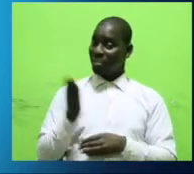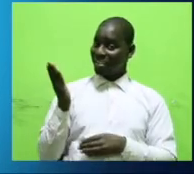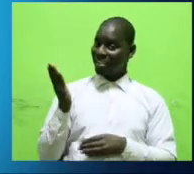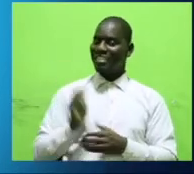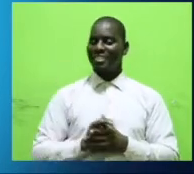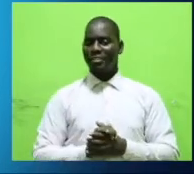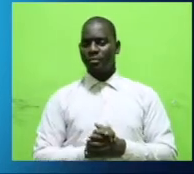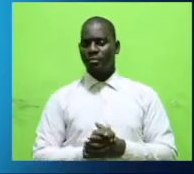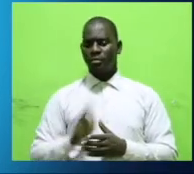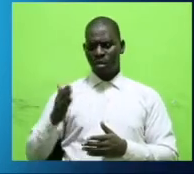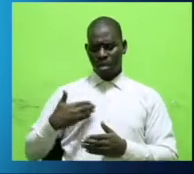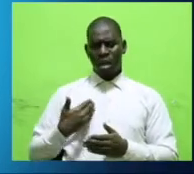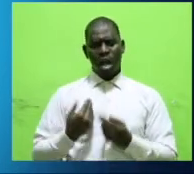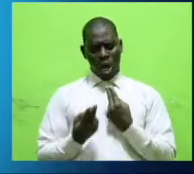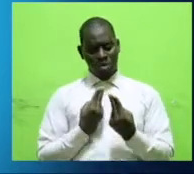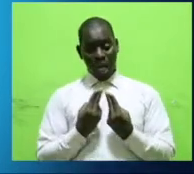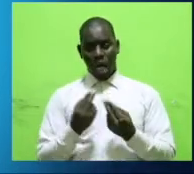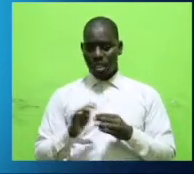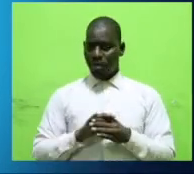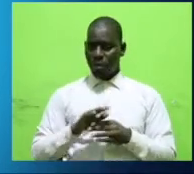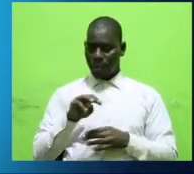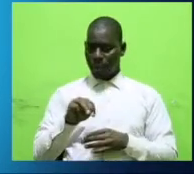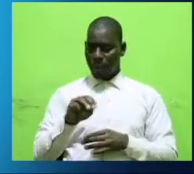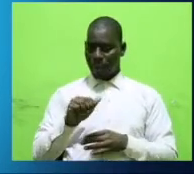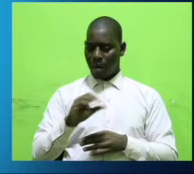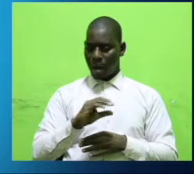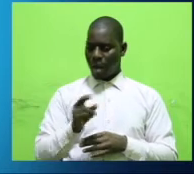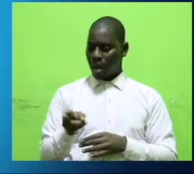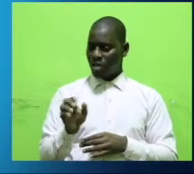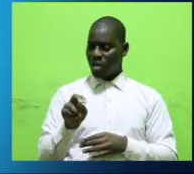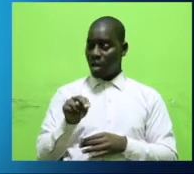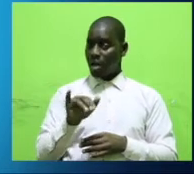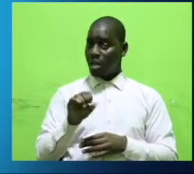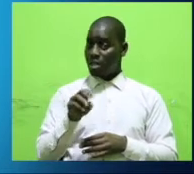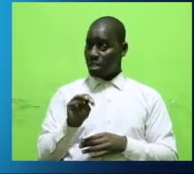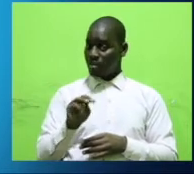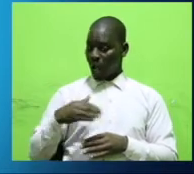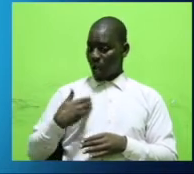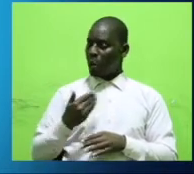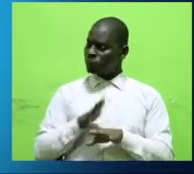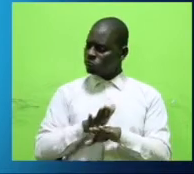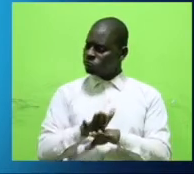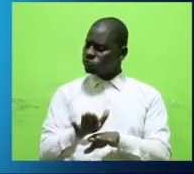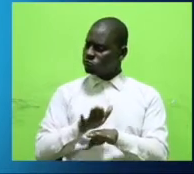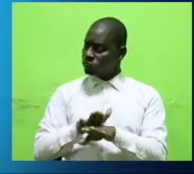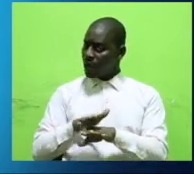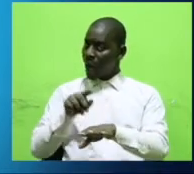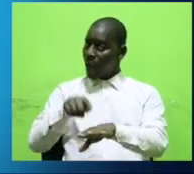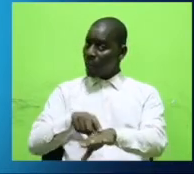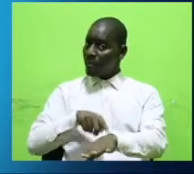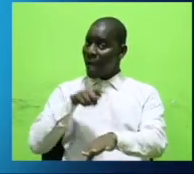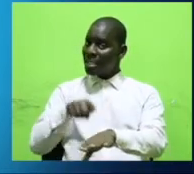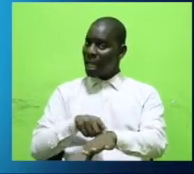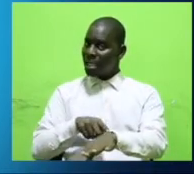its mechanism. To discuss about the mechanism of gaseous exchange, we are going to explain